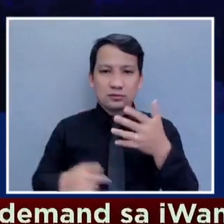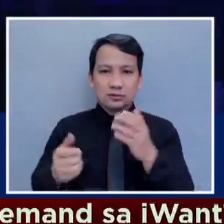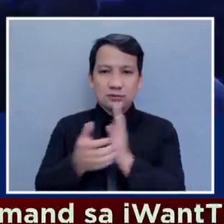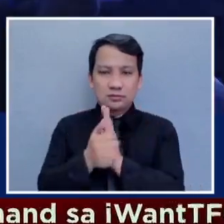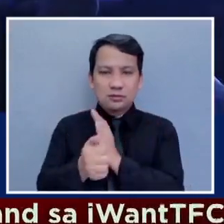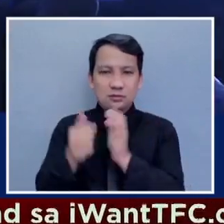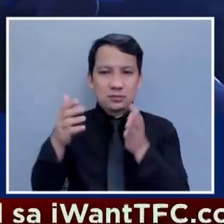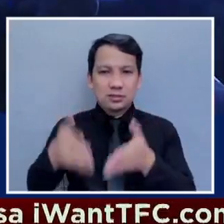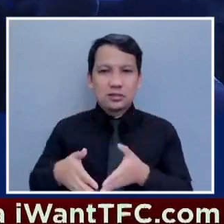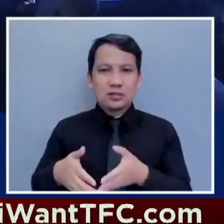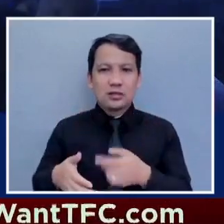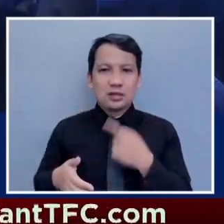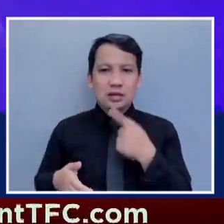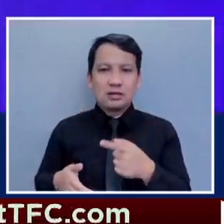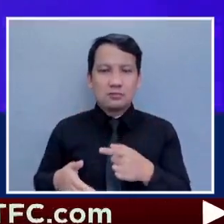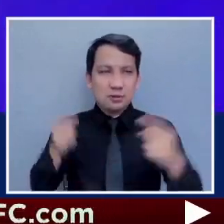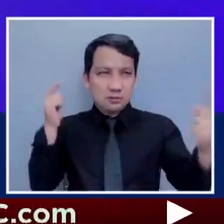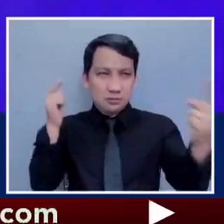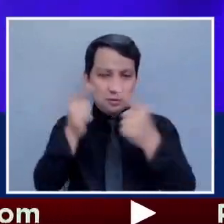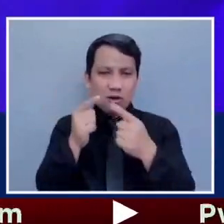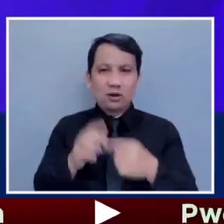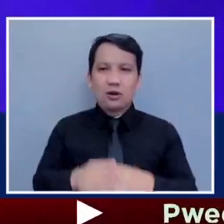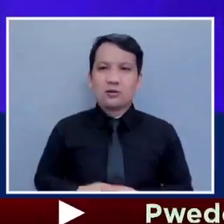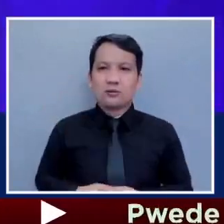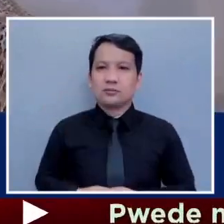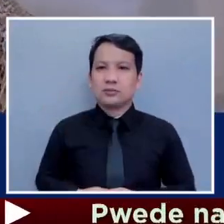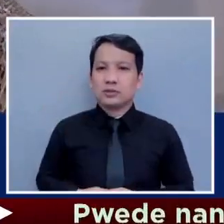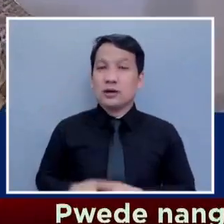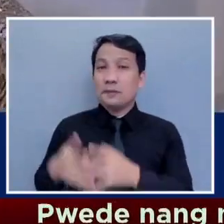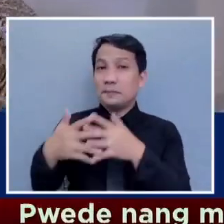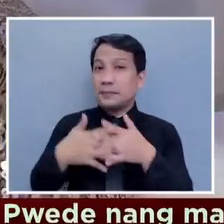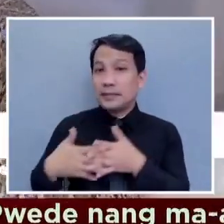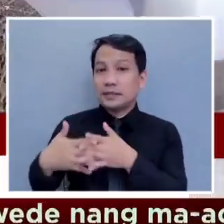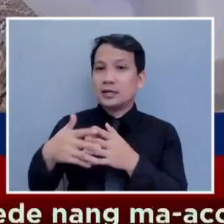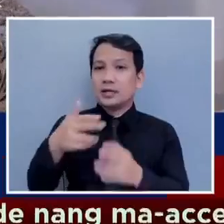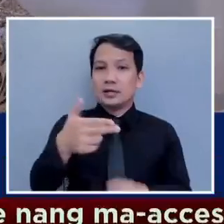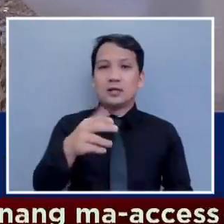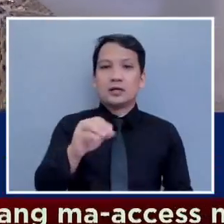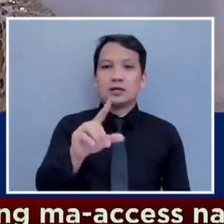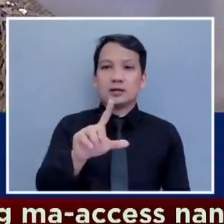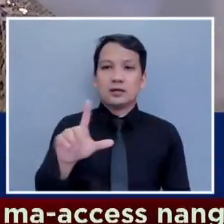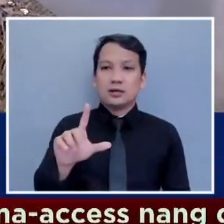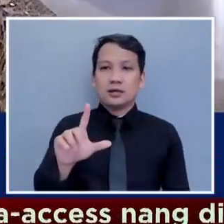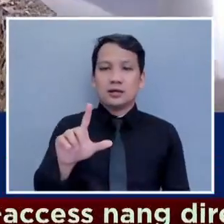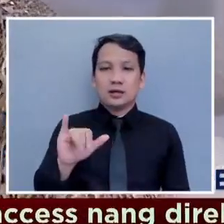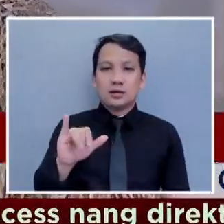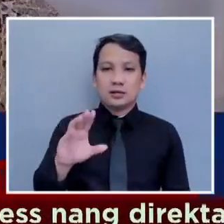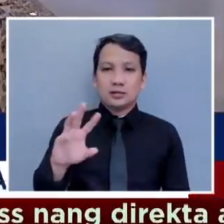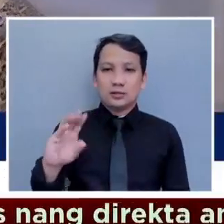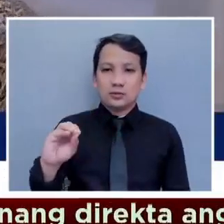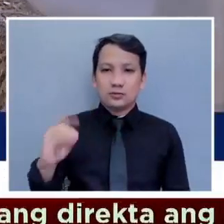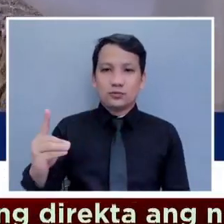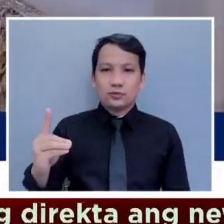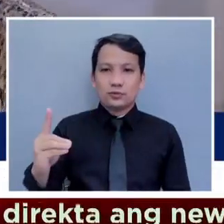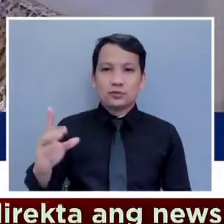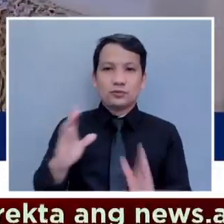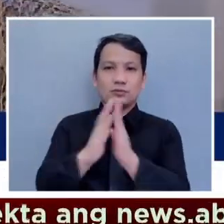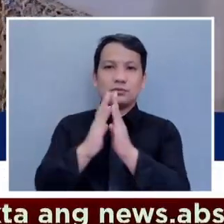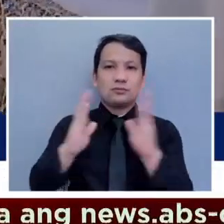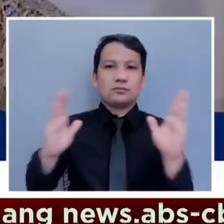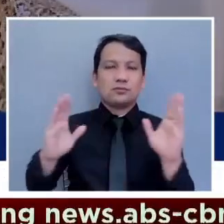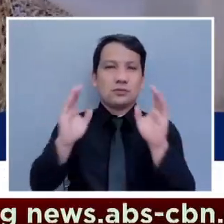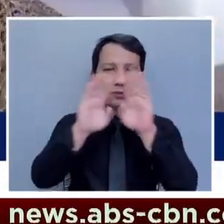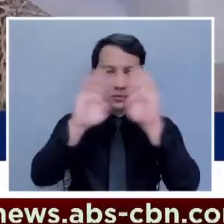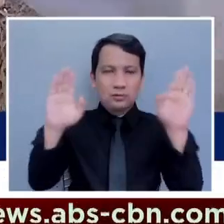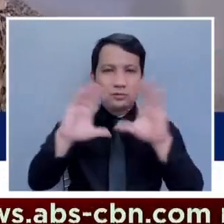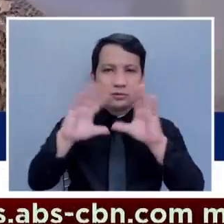kay James, ang target nila, Hollywood. It really opened my eyes to how big the world is. It was my first